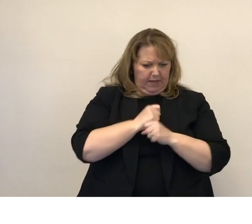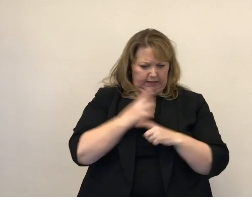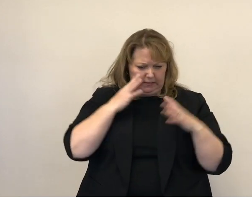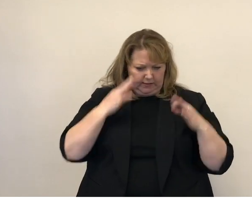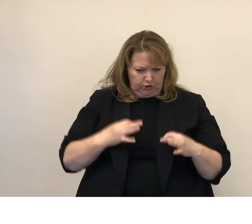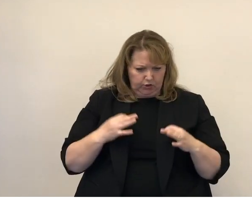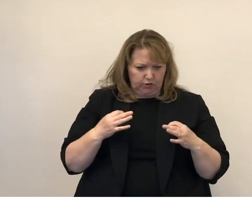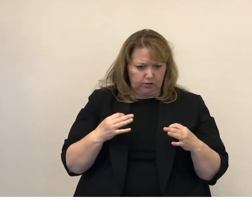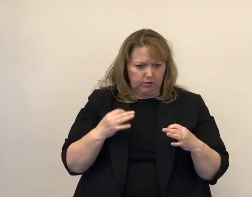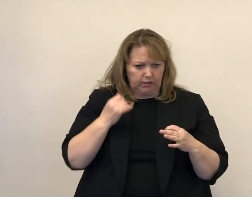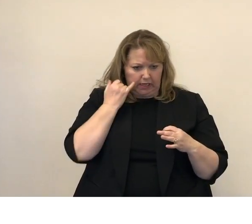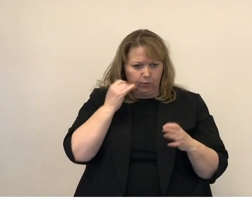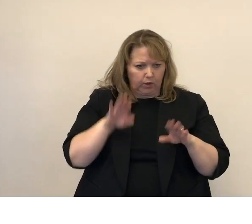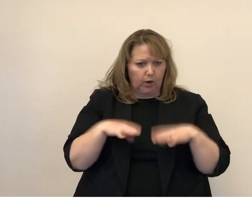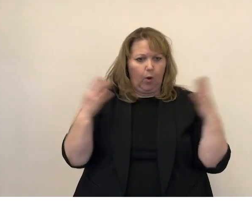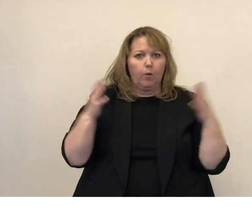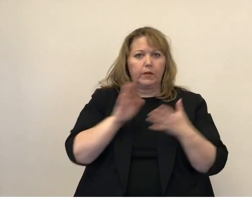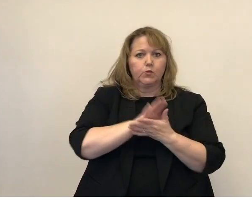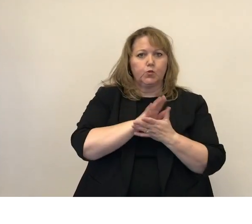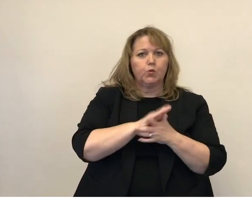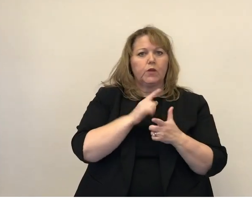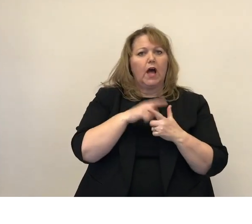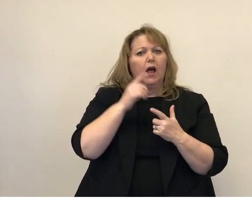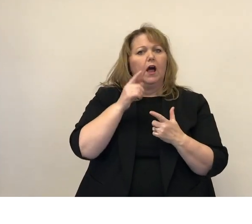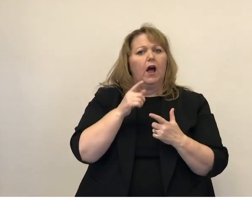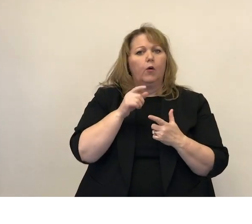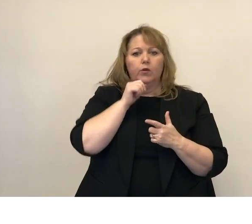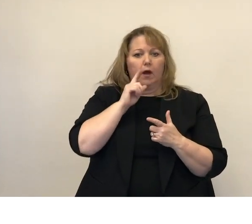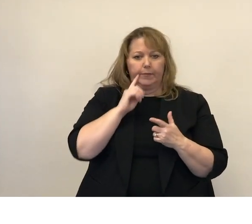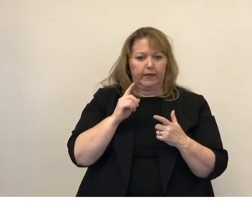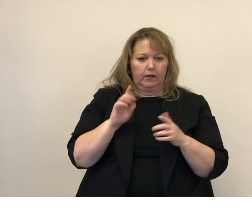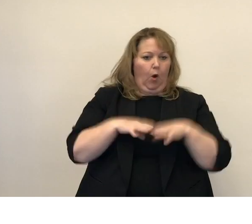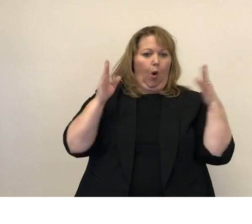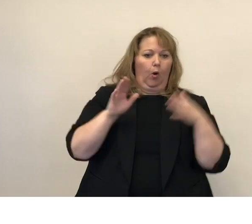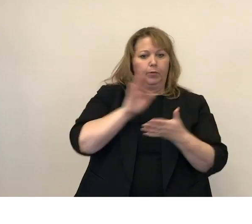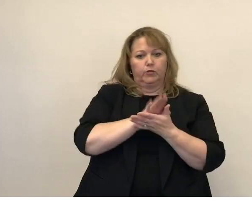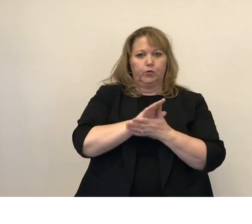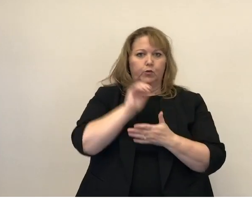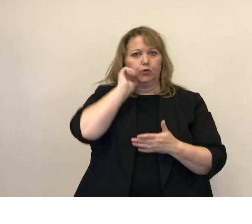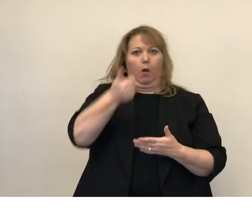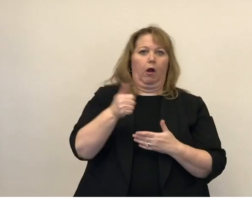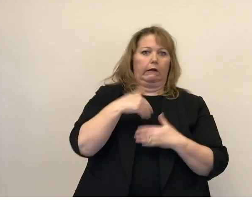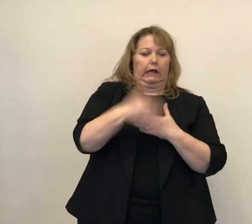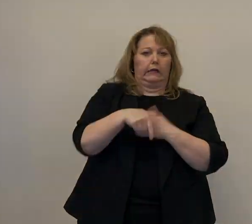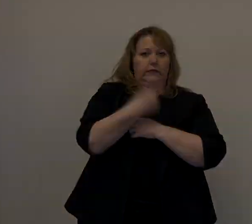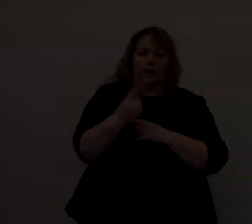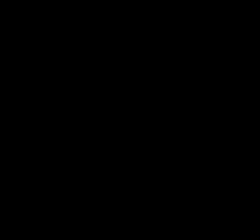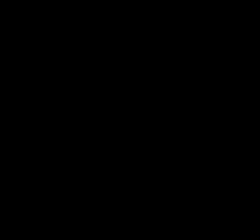I promise you, we'll pass it on. Okay, thanks a lot. Thanks for coming, everybody.